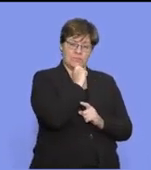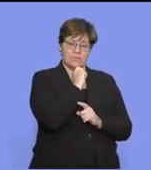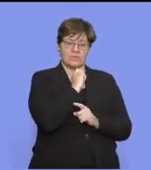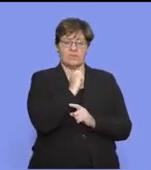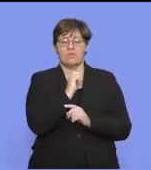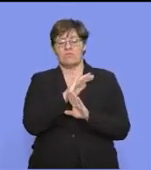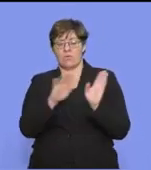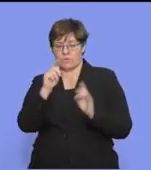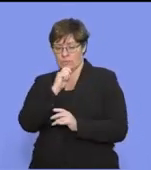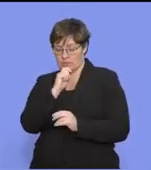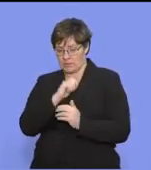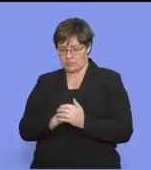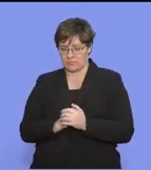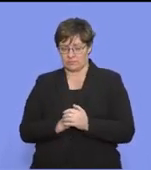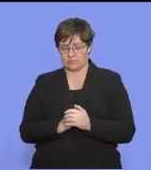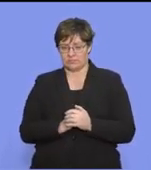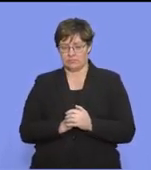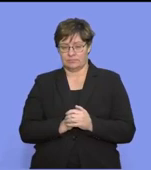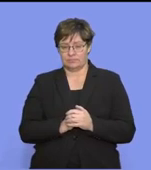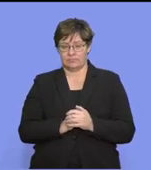use and disuse.